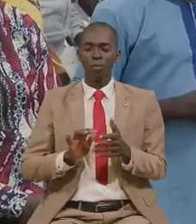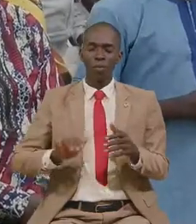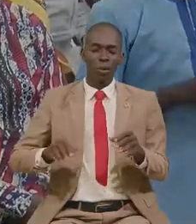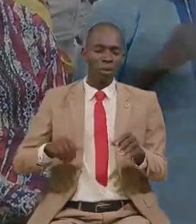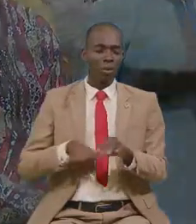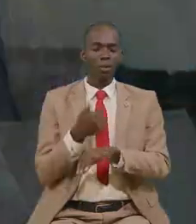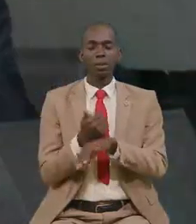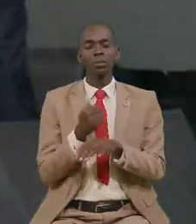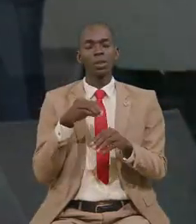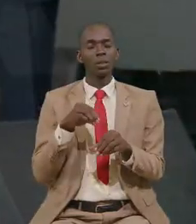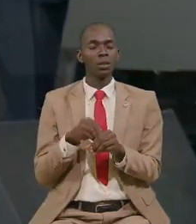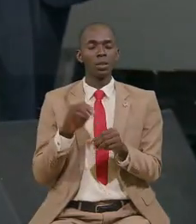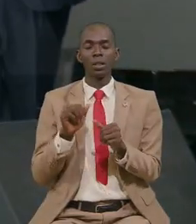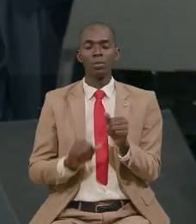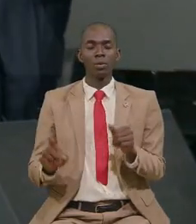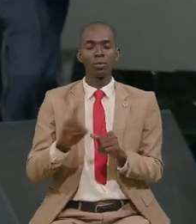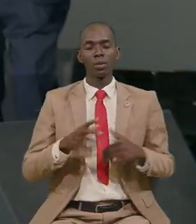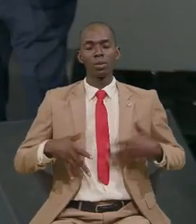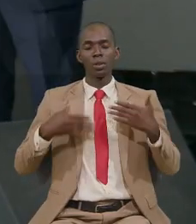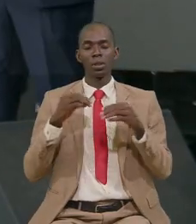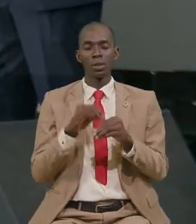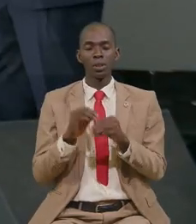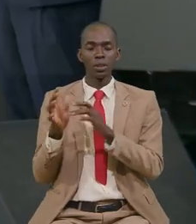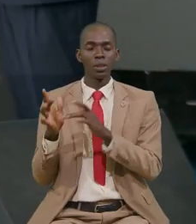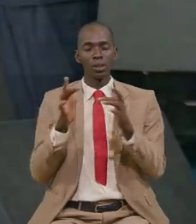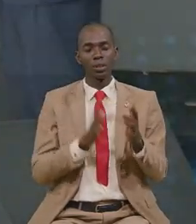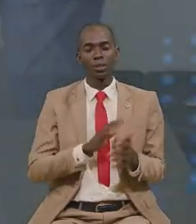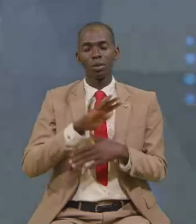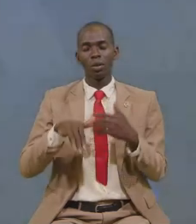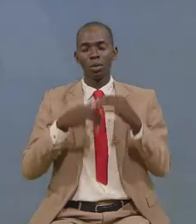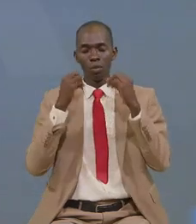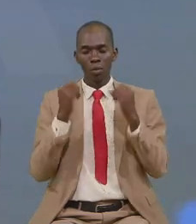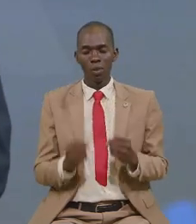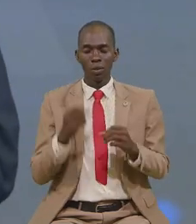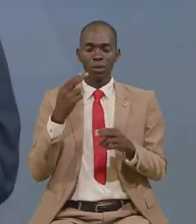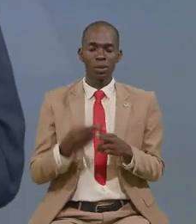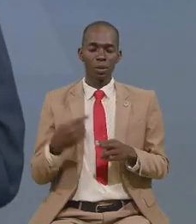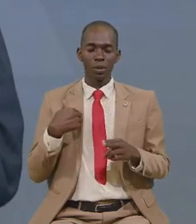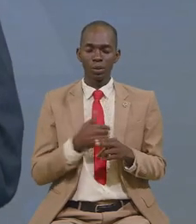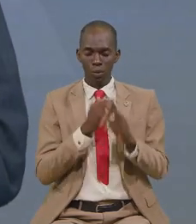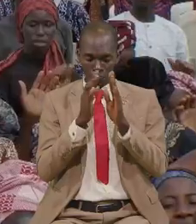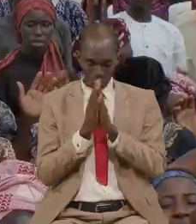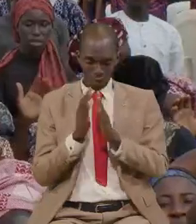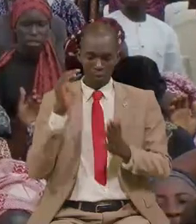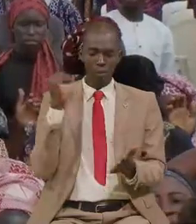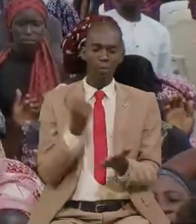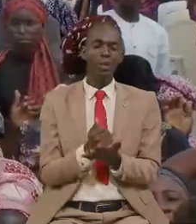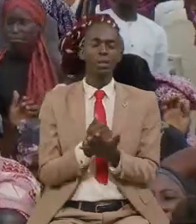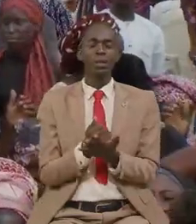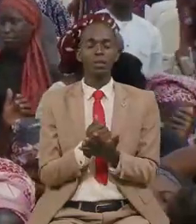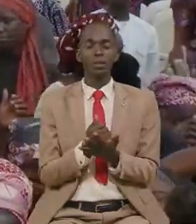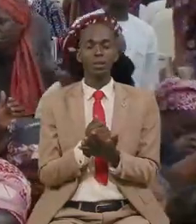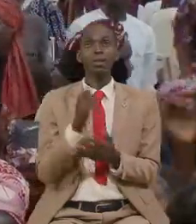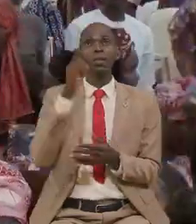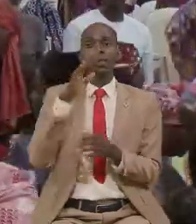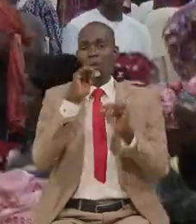every life. In Jesus' mighty name, we pray. God bless you. You